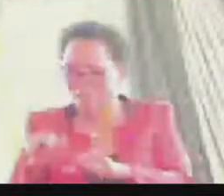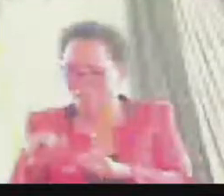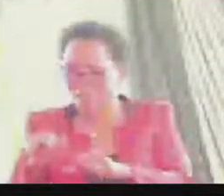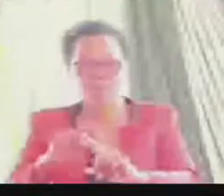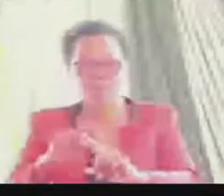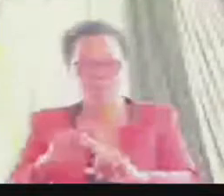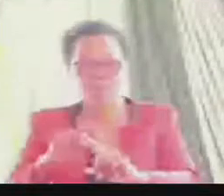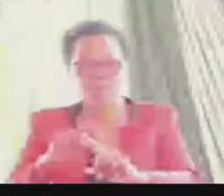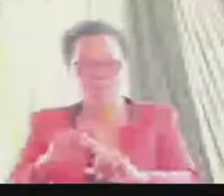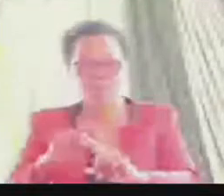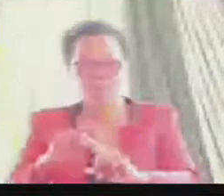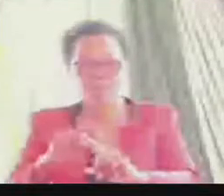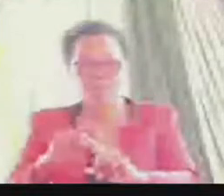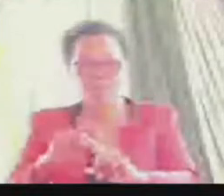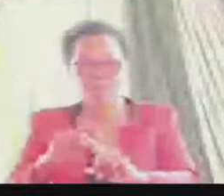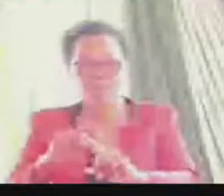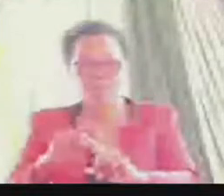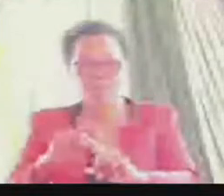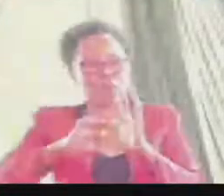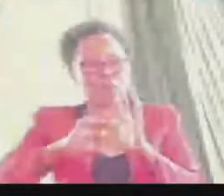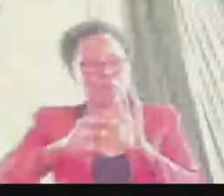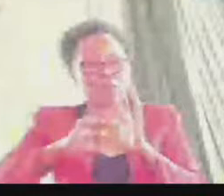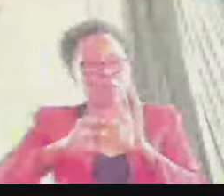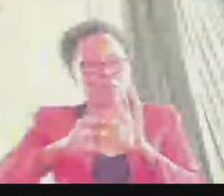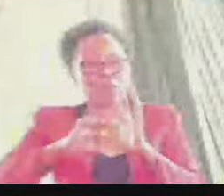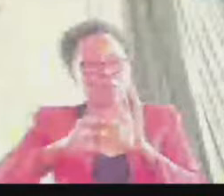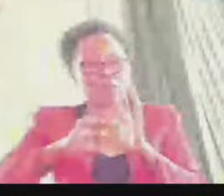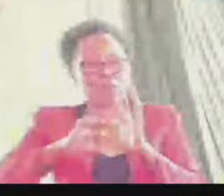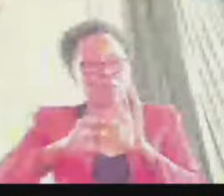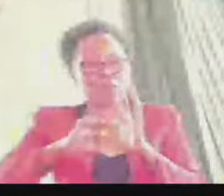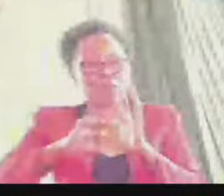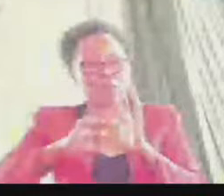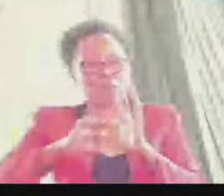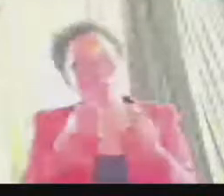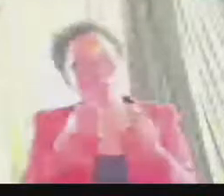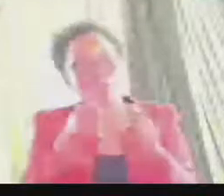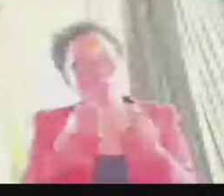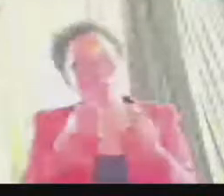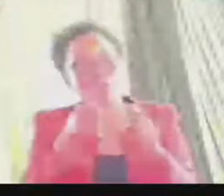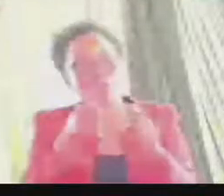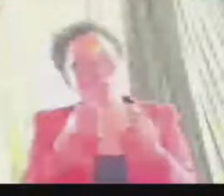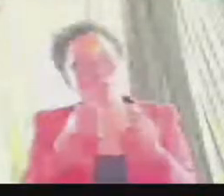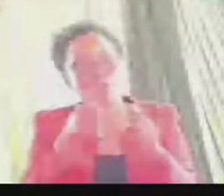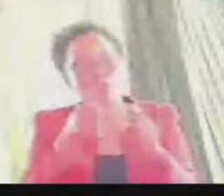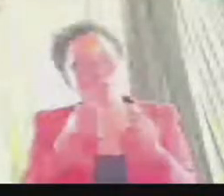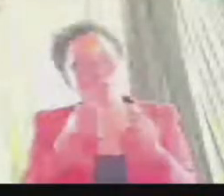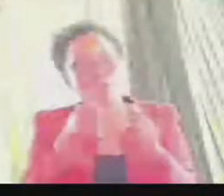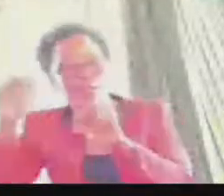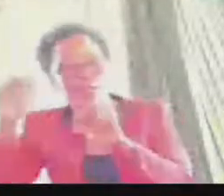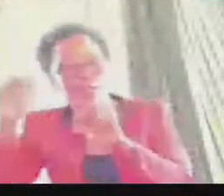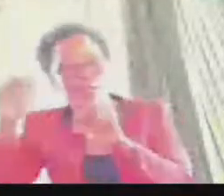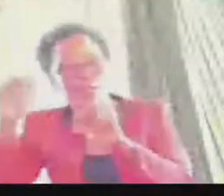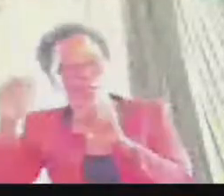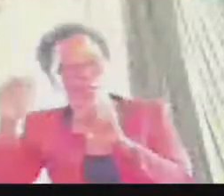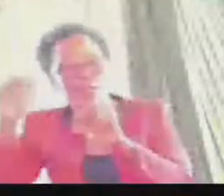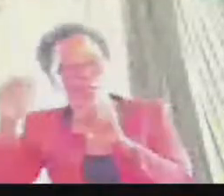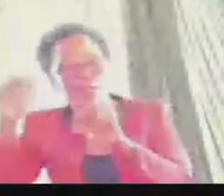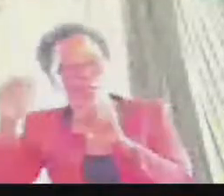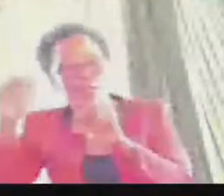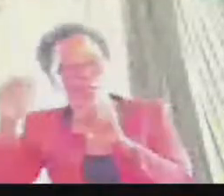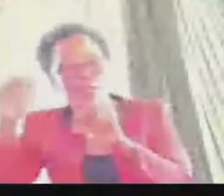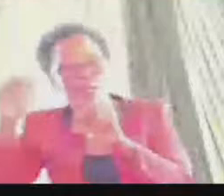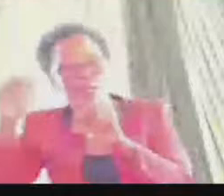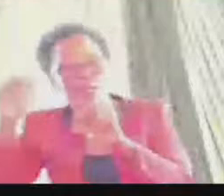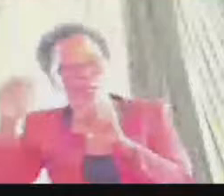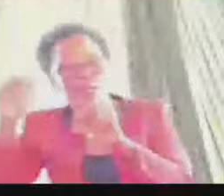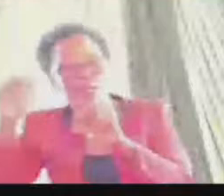Act. So, what should the legislature say? Should they follow the one who says it's unconstitutional,